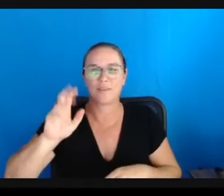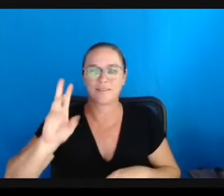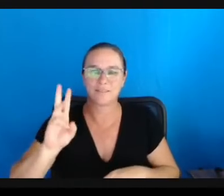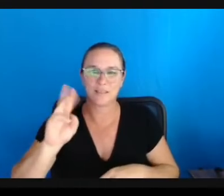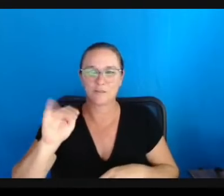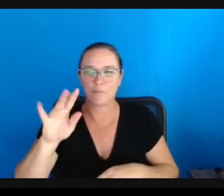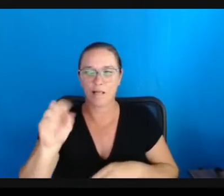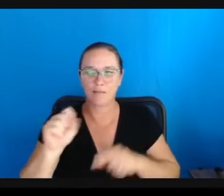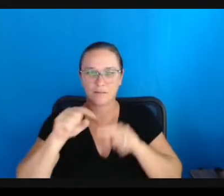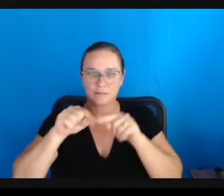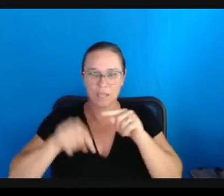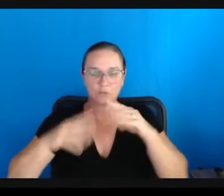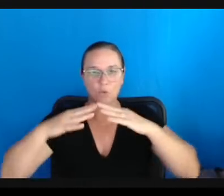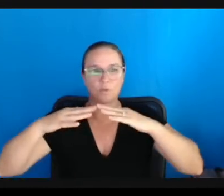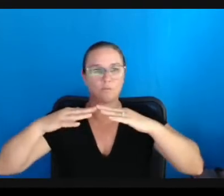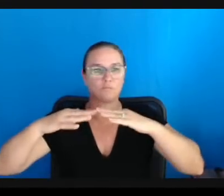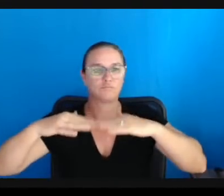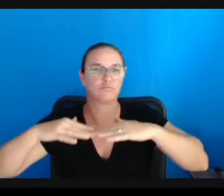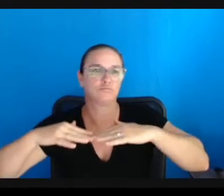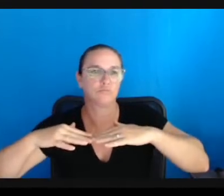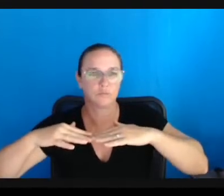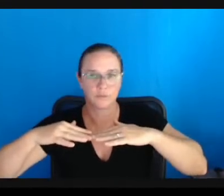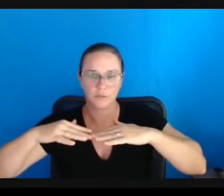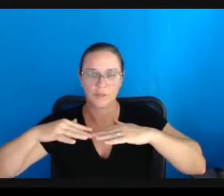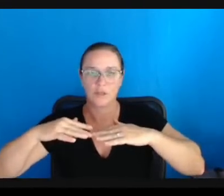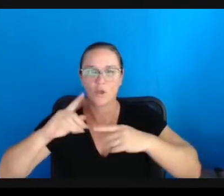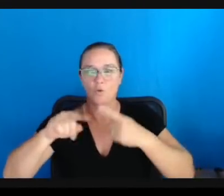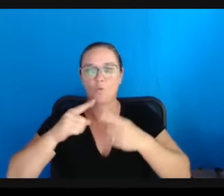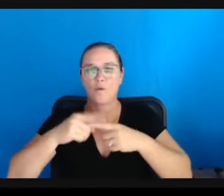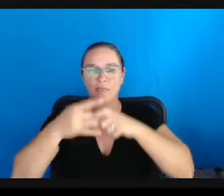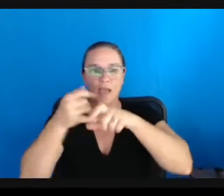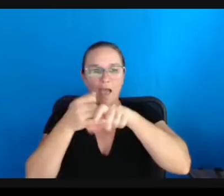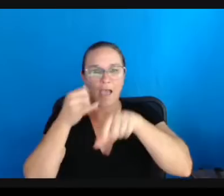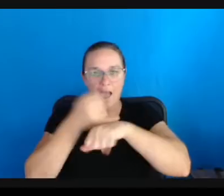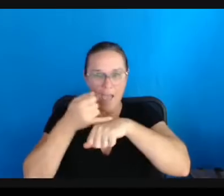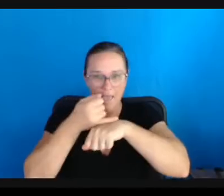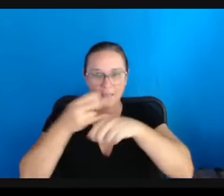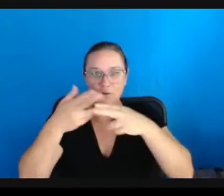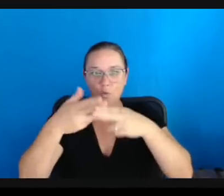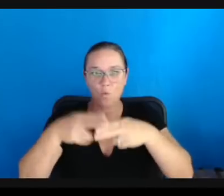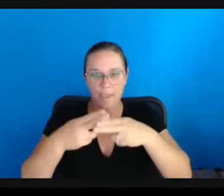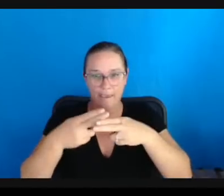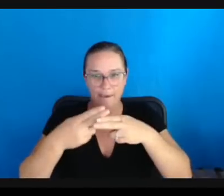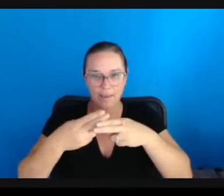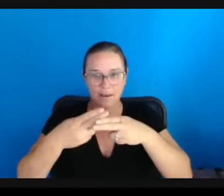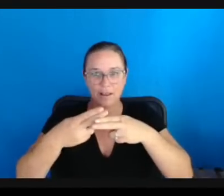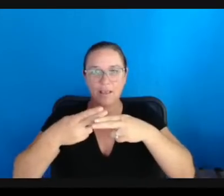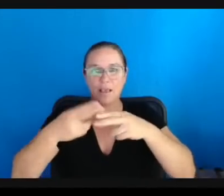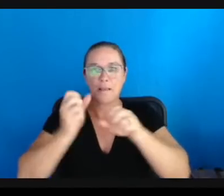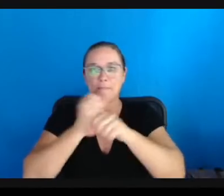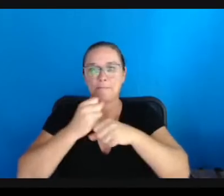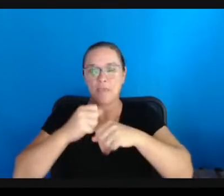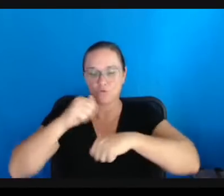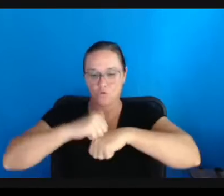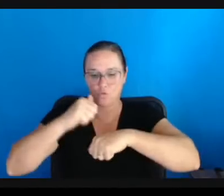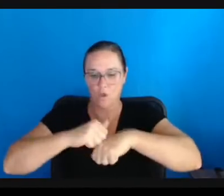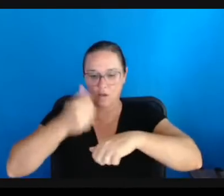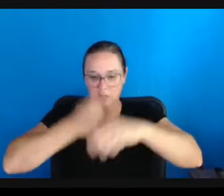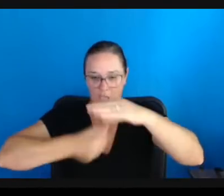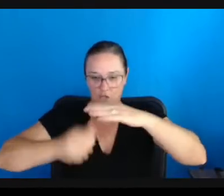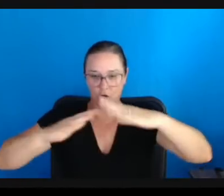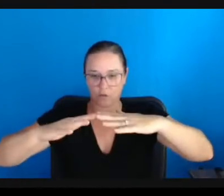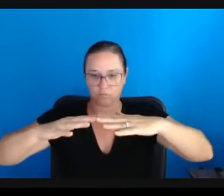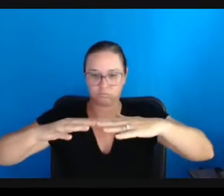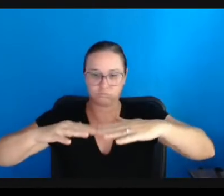as the volcano is adjusting, or the weight of the volcano is causing the rocks underneath it to adjust. And especially as they